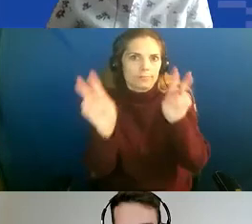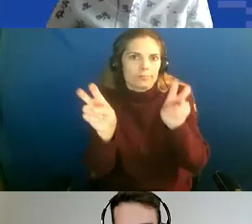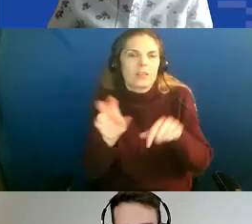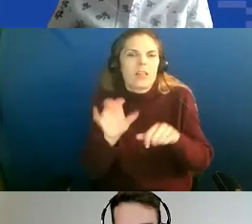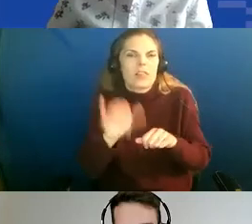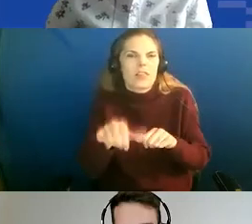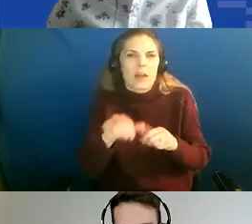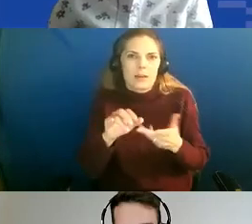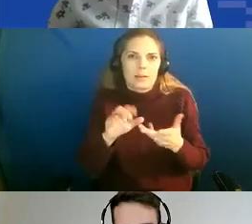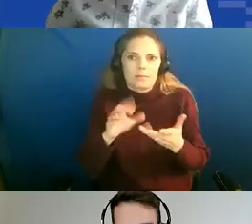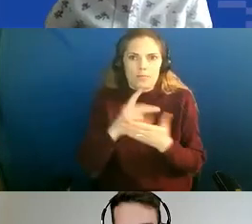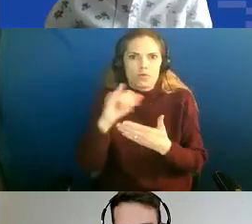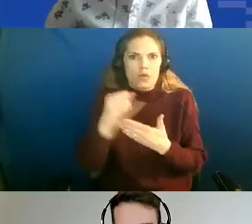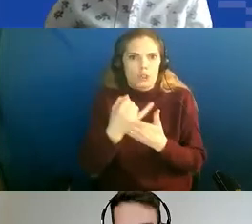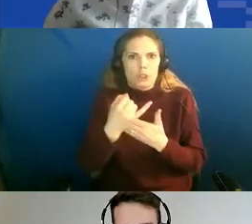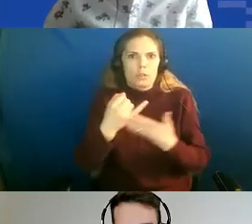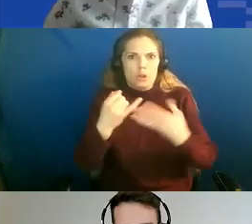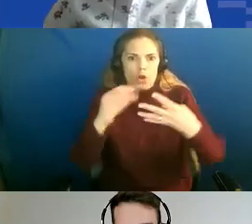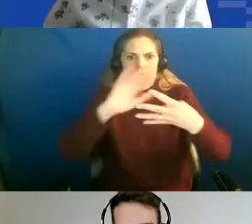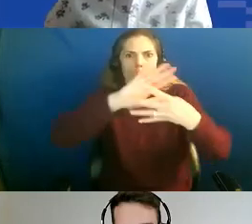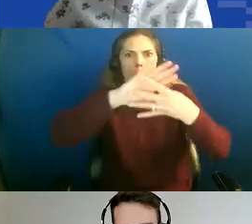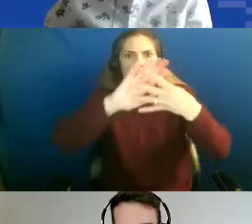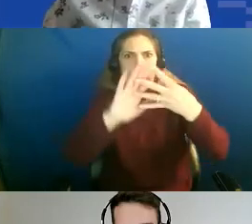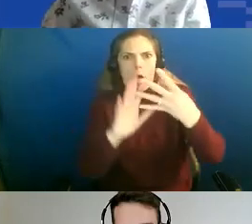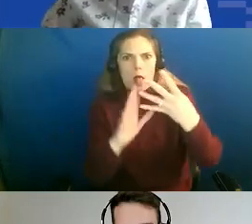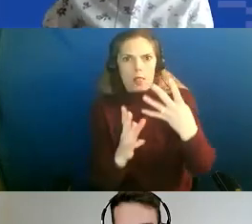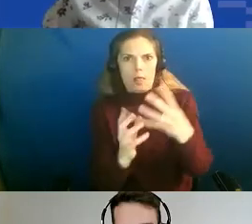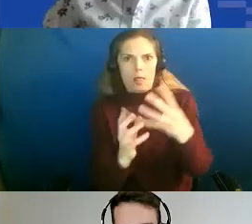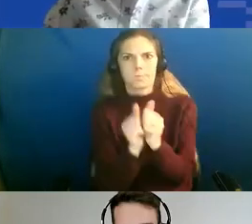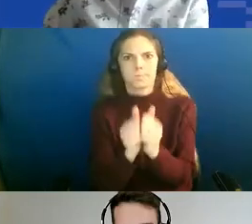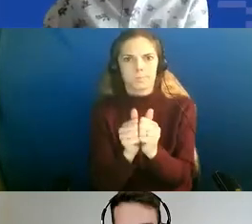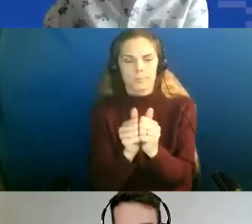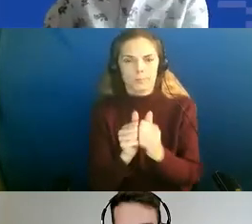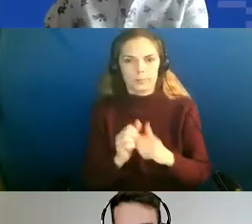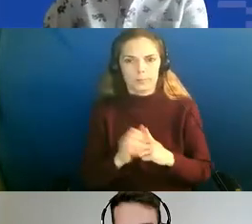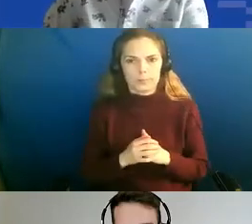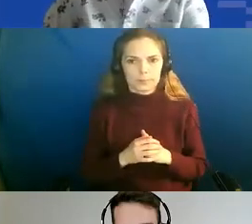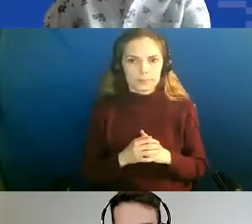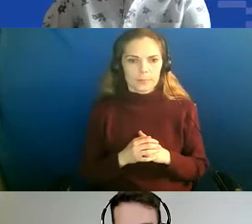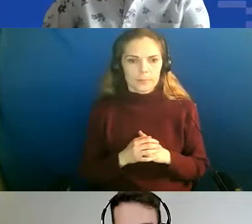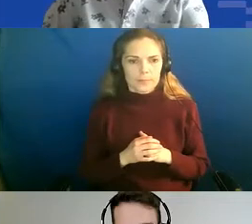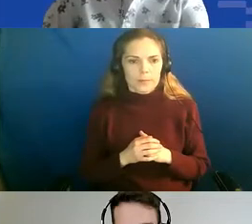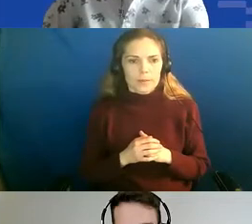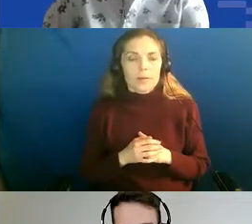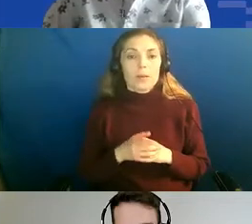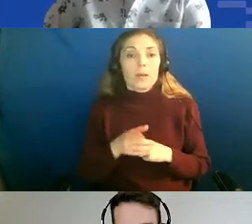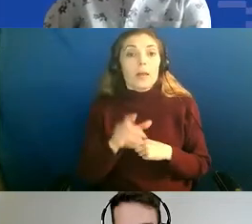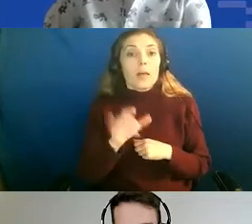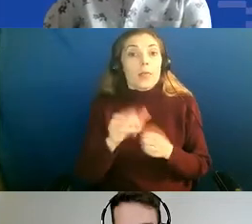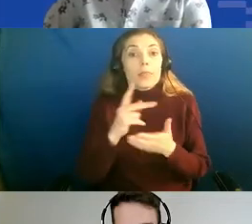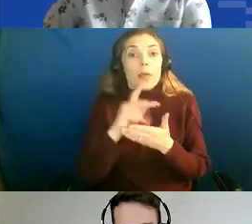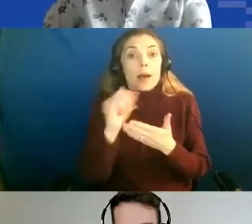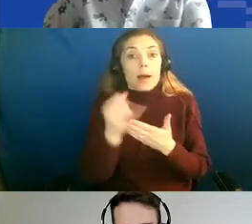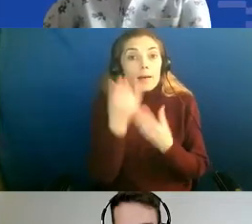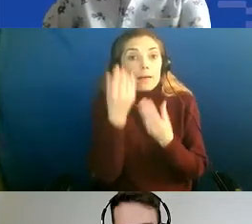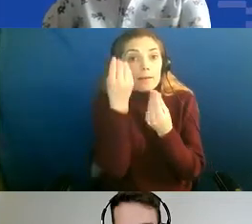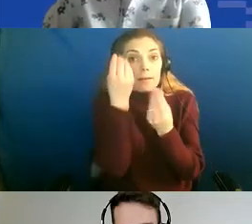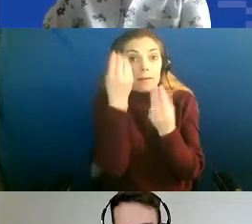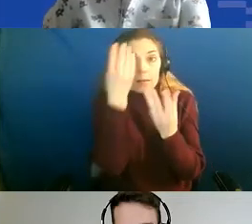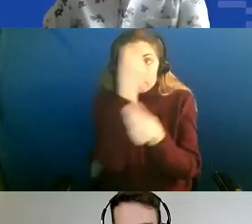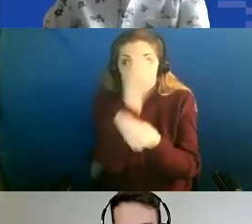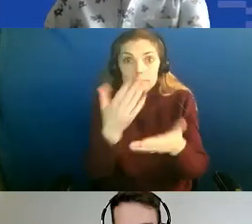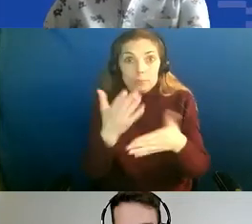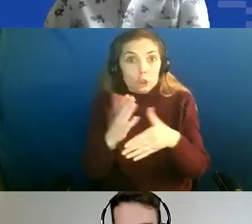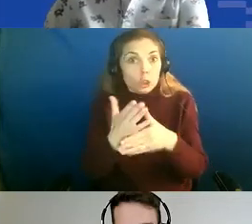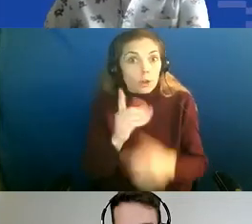All of the research report and all the other project news will be disseminated through the Egale and NIA newsletters.